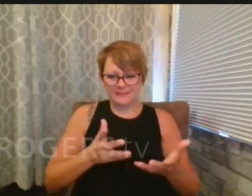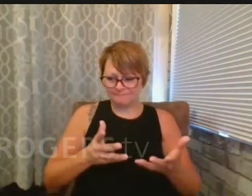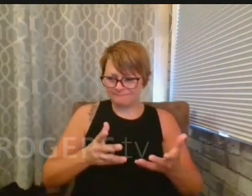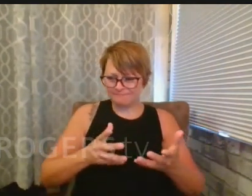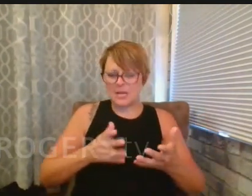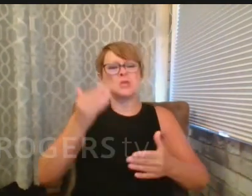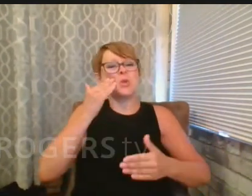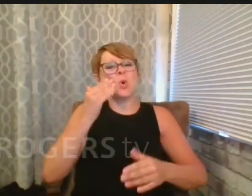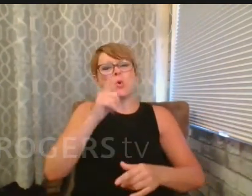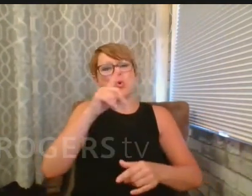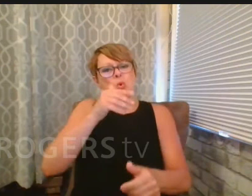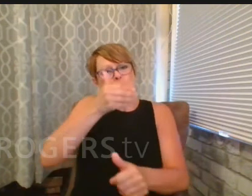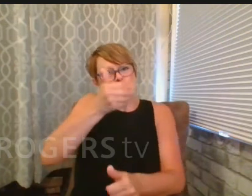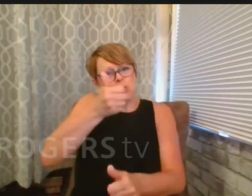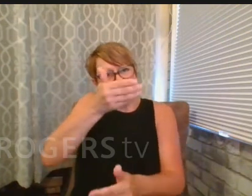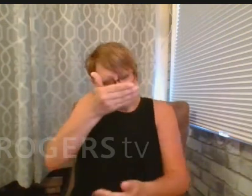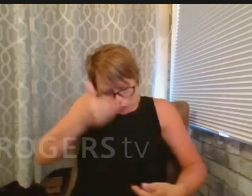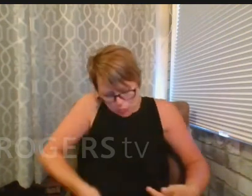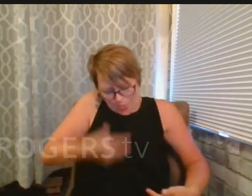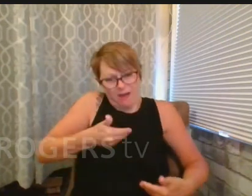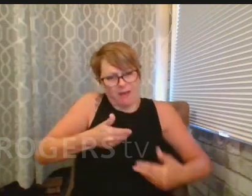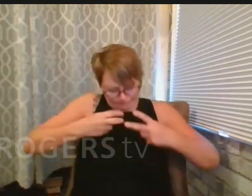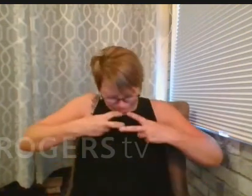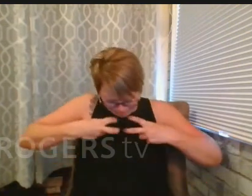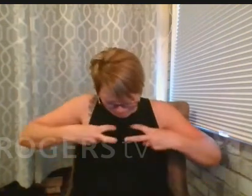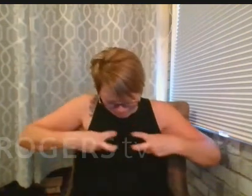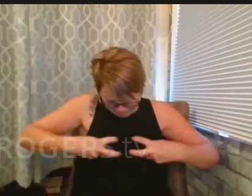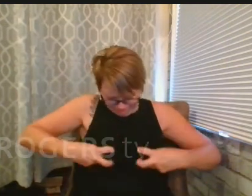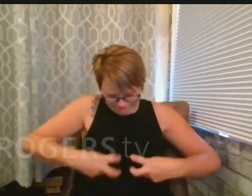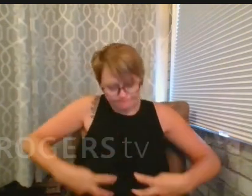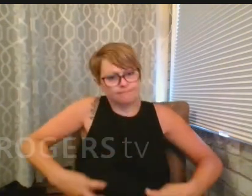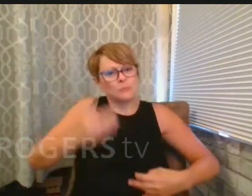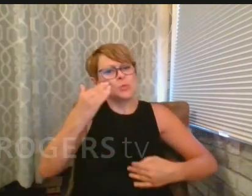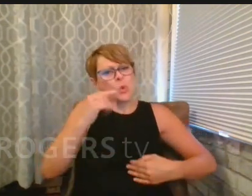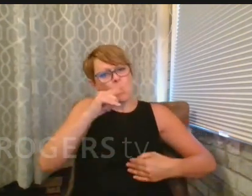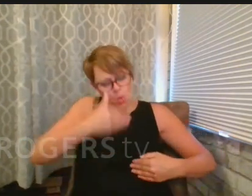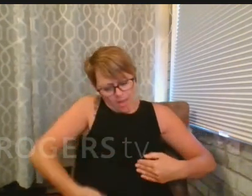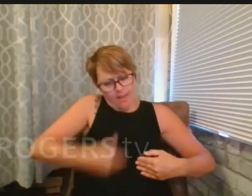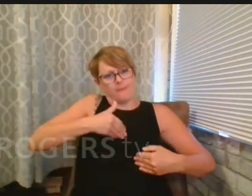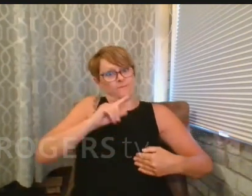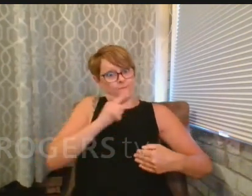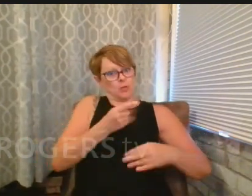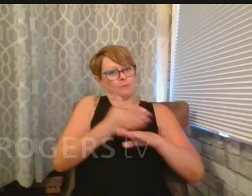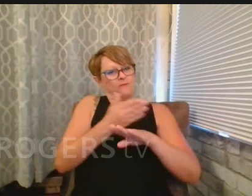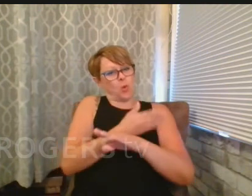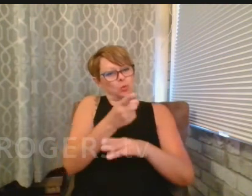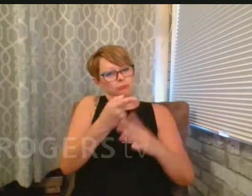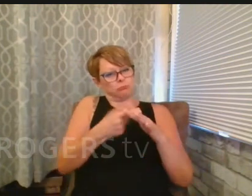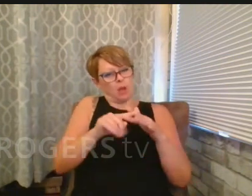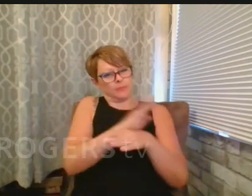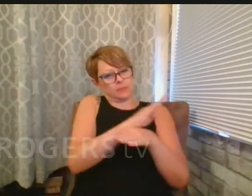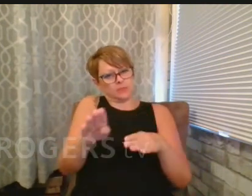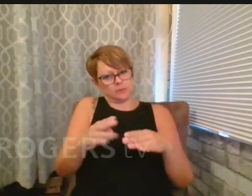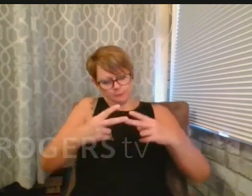to know who you are, what you want. This is going back to Minnie's point. When you have a